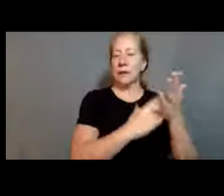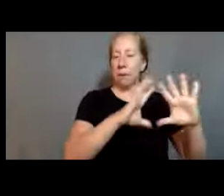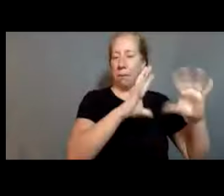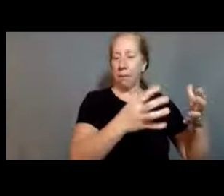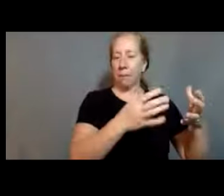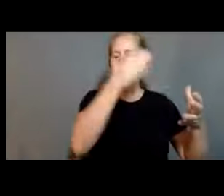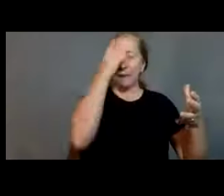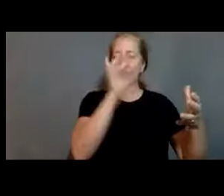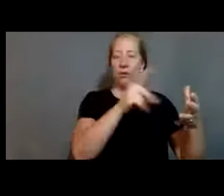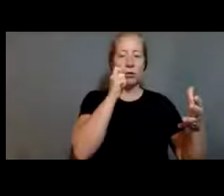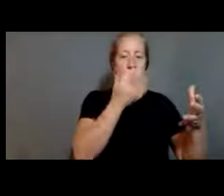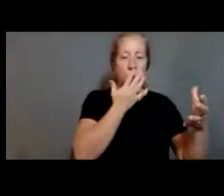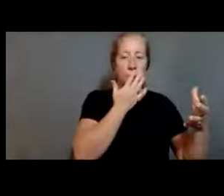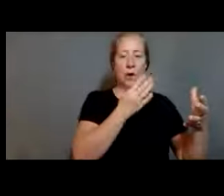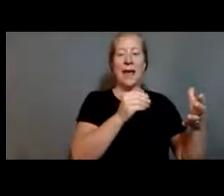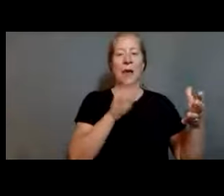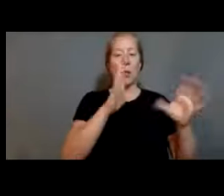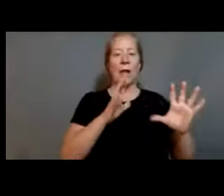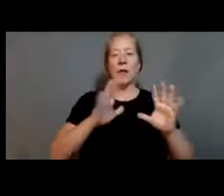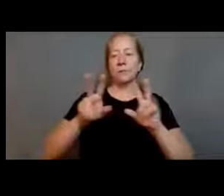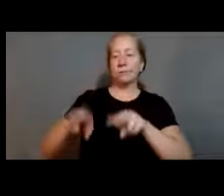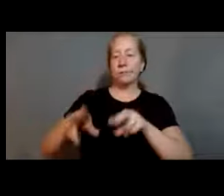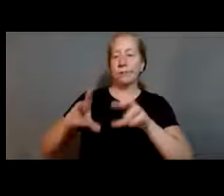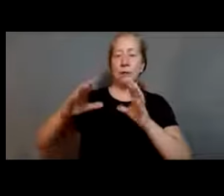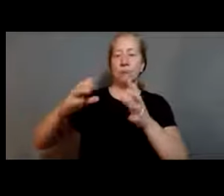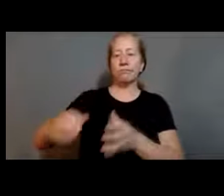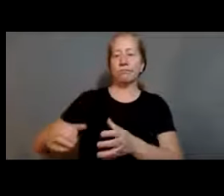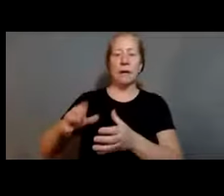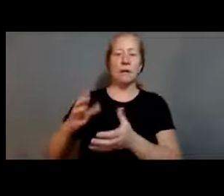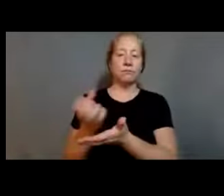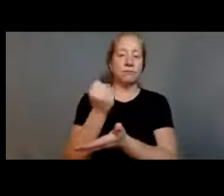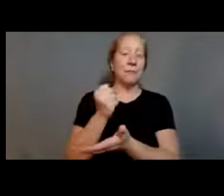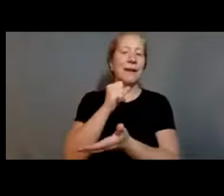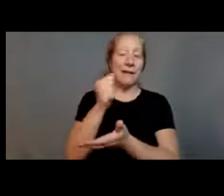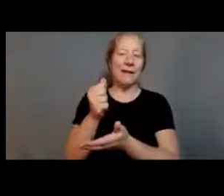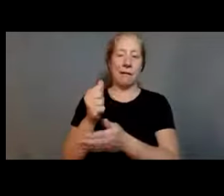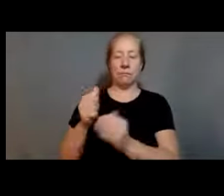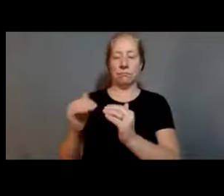skin color and disadvantages others based on skin color.